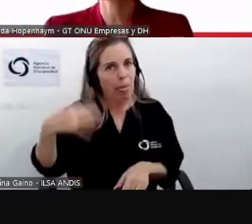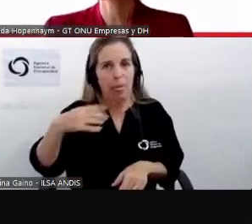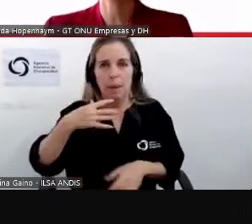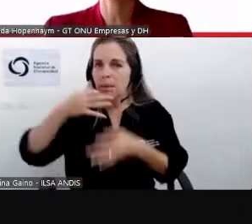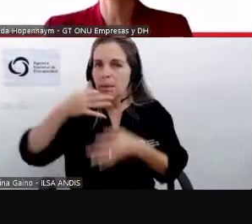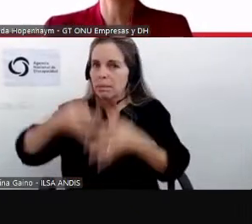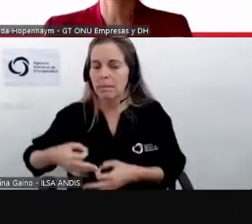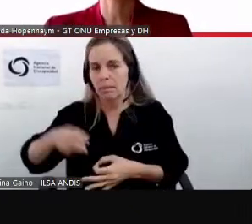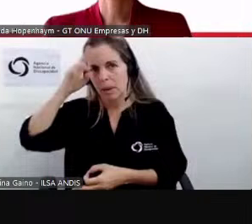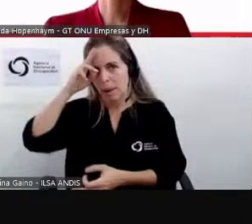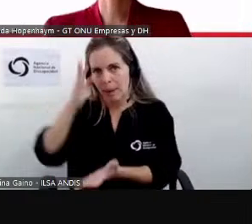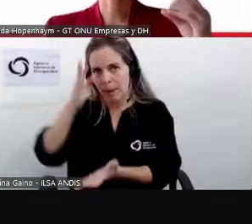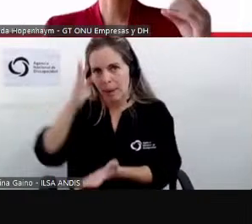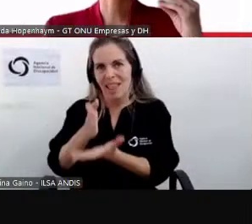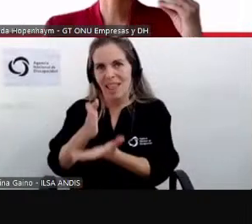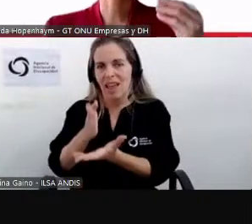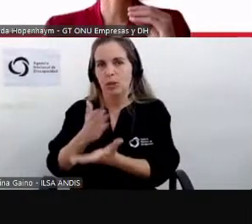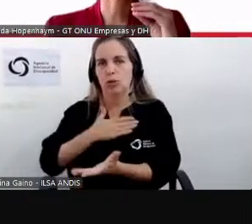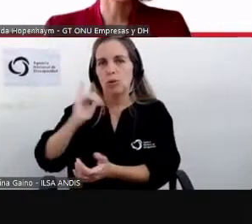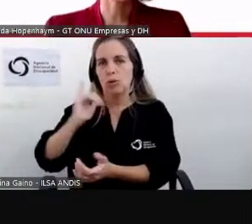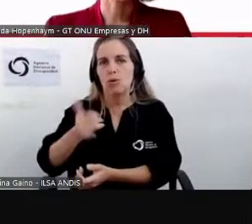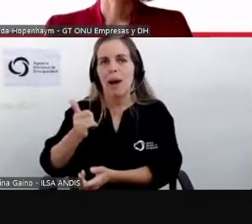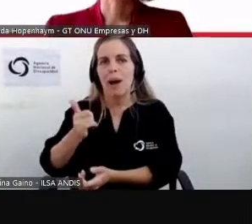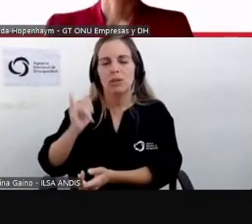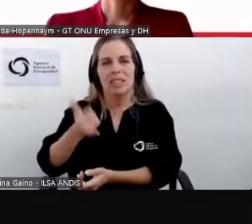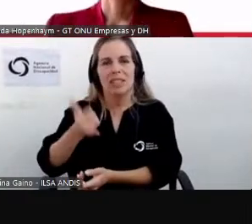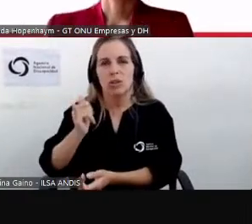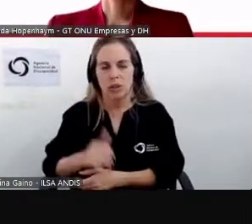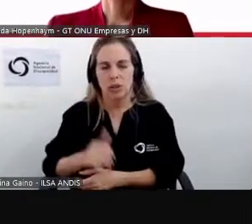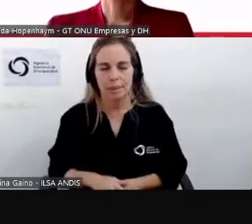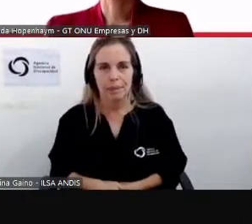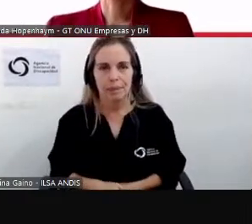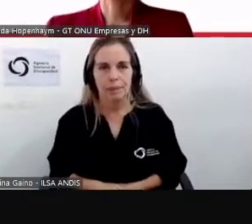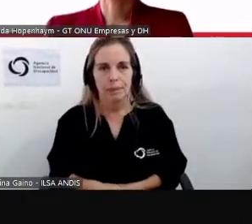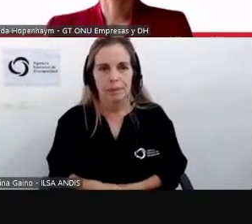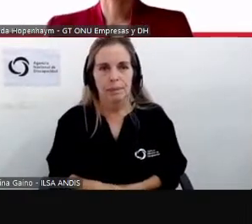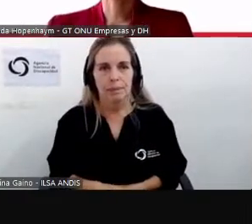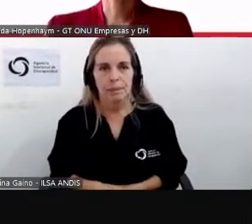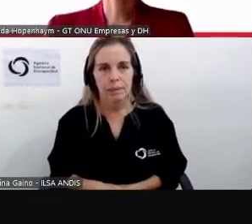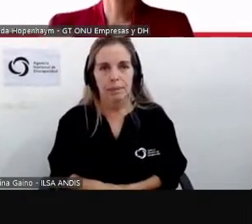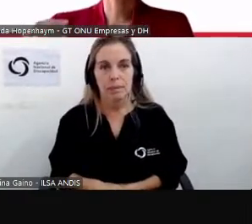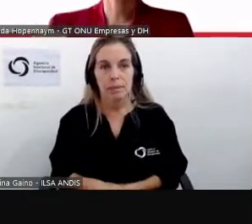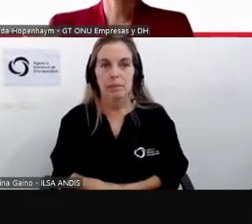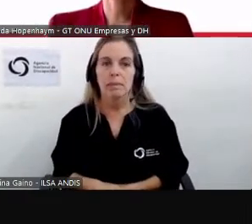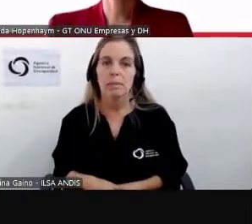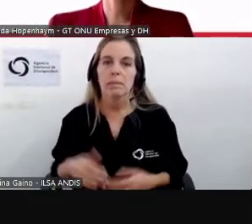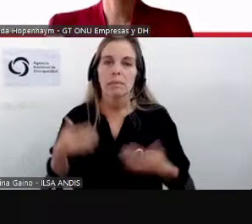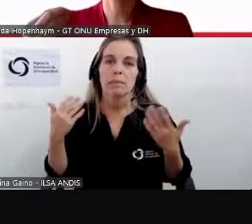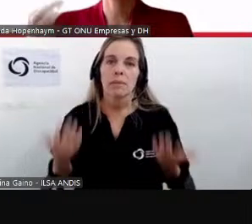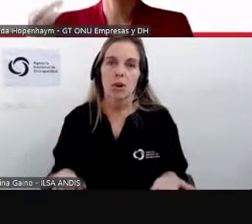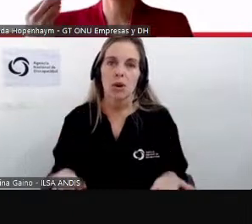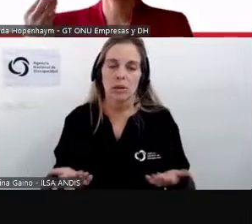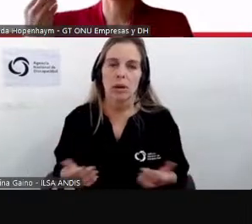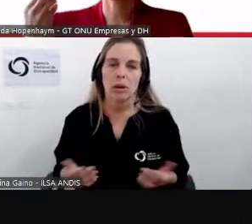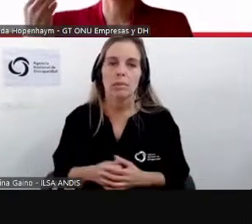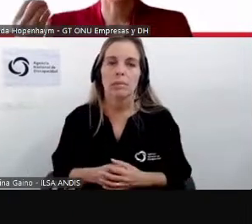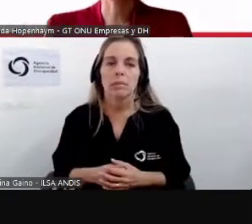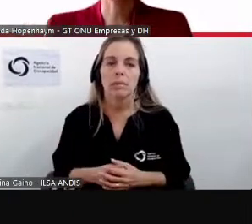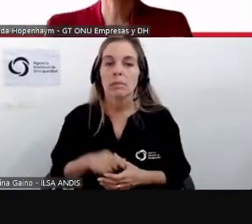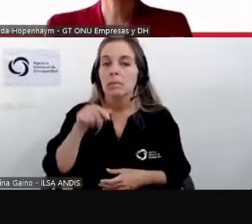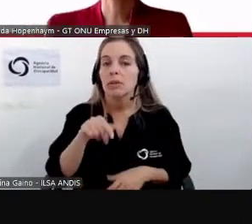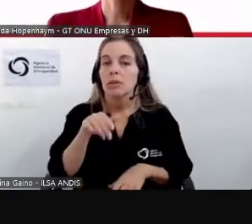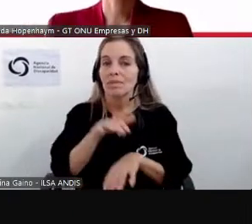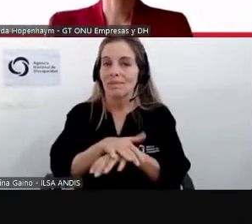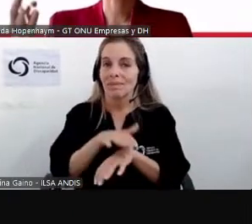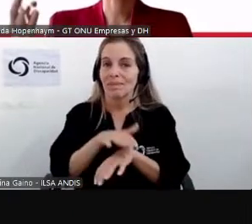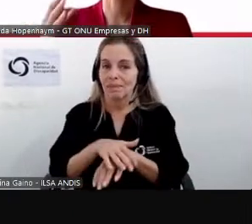be useful in preventing human trafficking and human exploitation? I'm about to close. On the one hand, through commitment by the companies, zero tolerance and a strong commitment to fight against human trafficking and make sure that it does not occur during